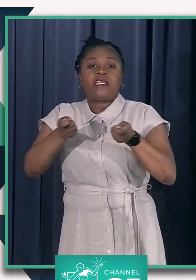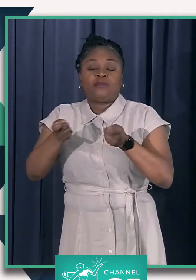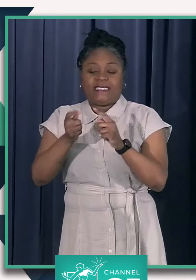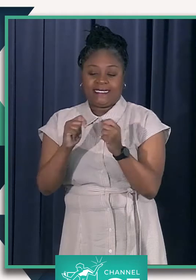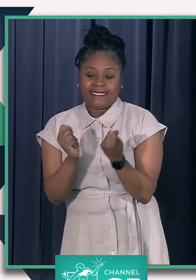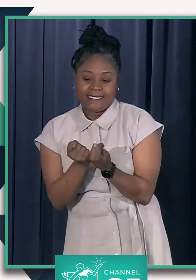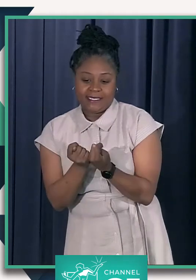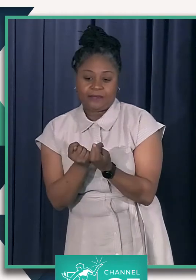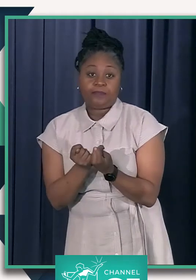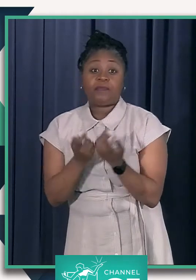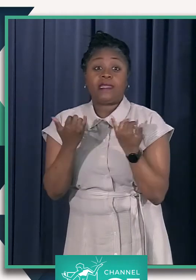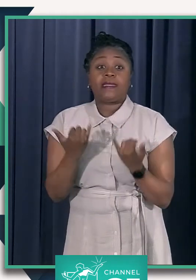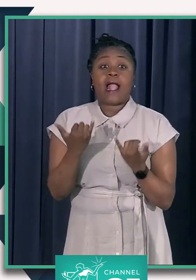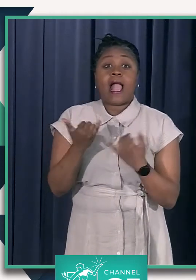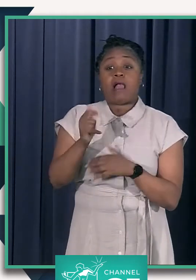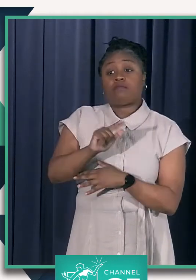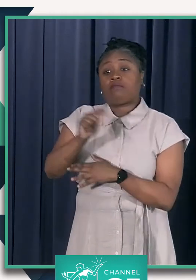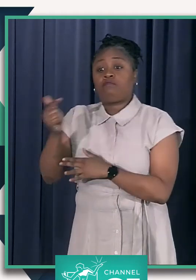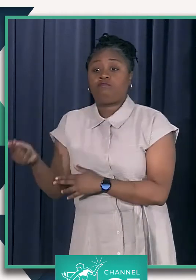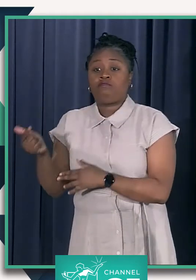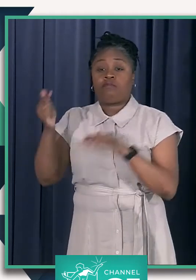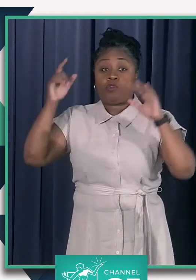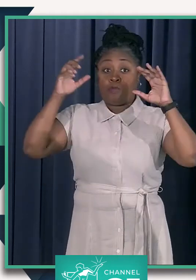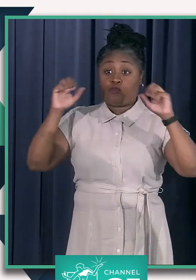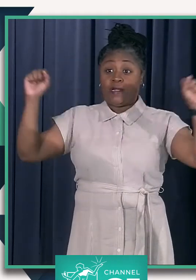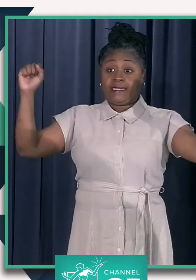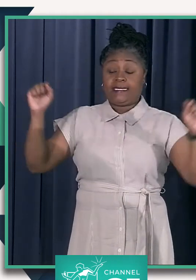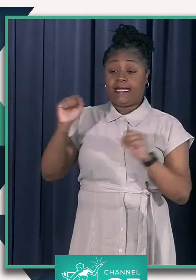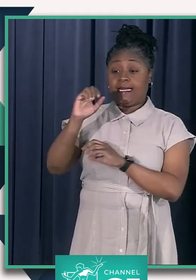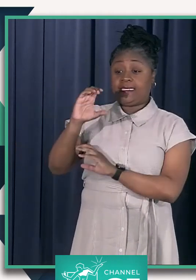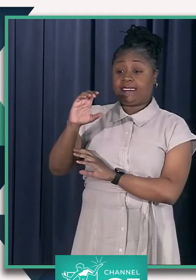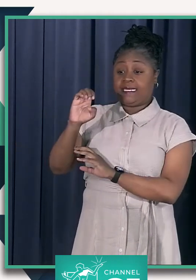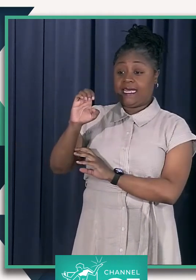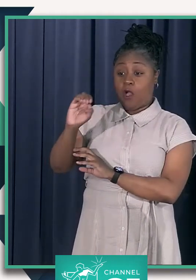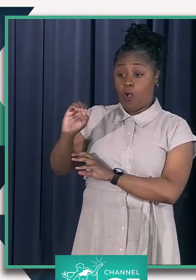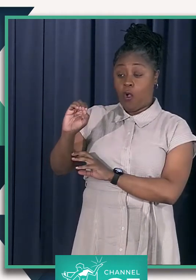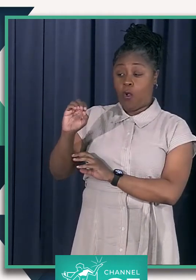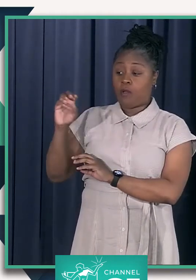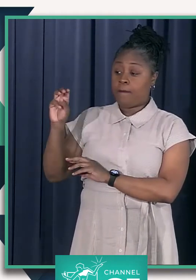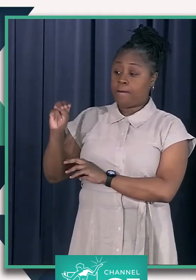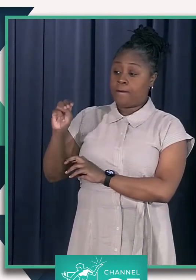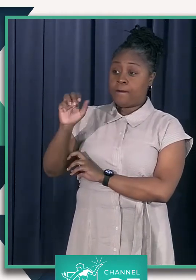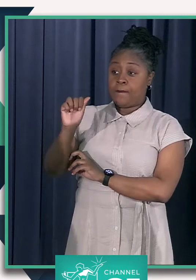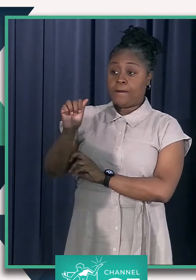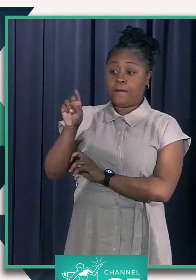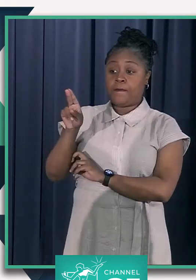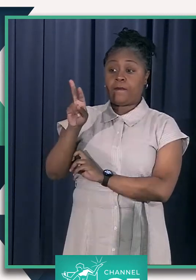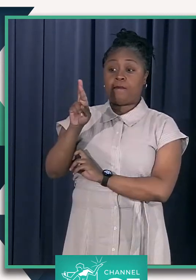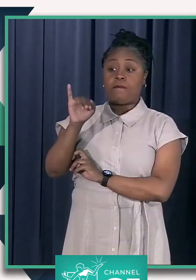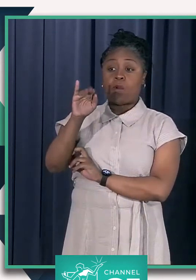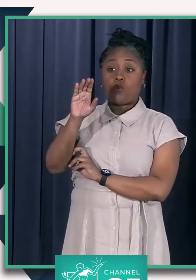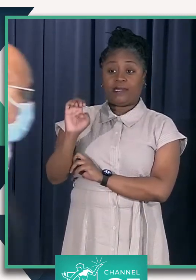it over to our President and CEO for his remarks, Maurice Jones. Thank you.